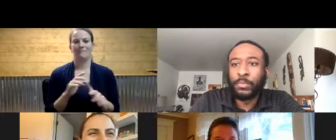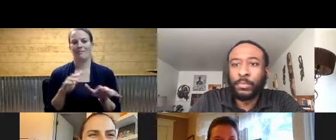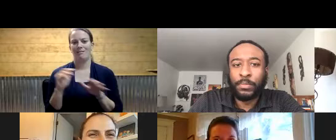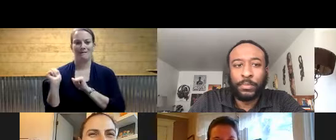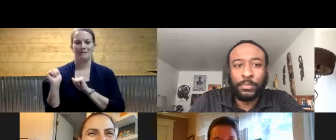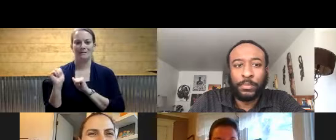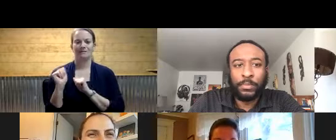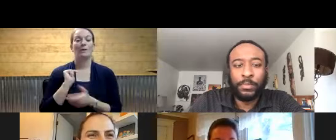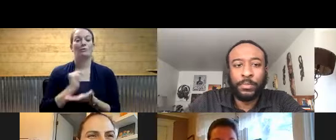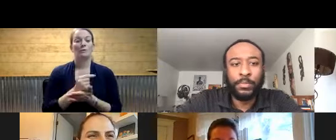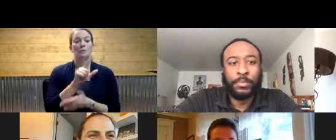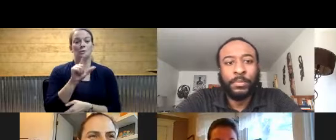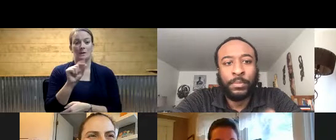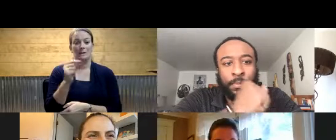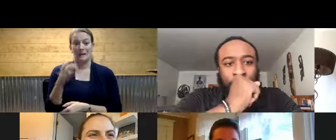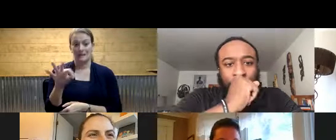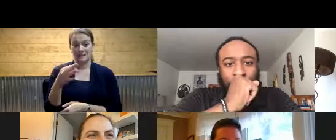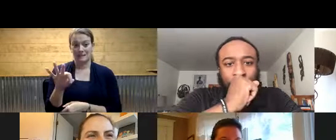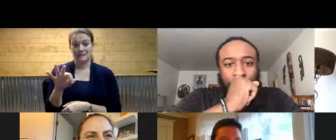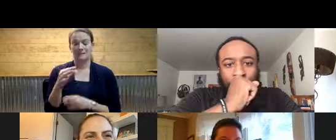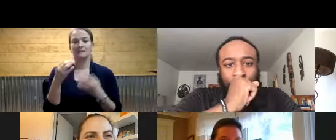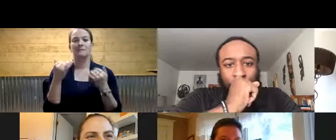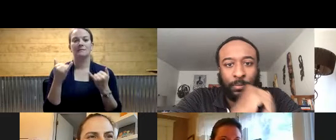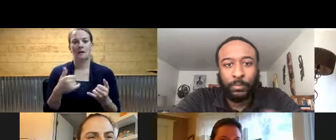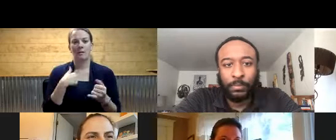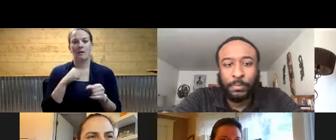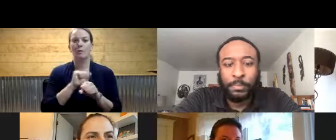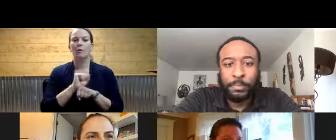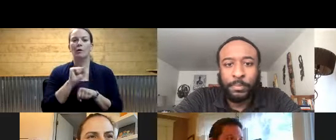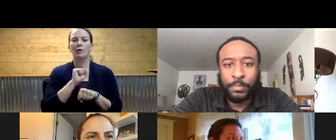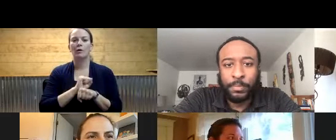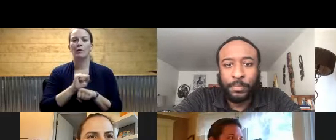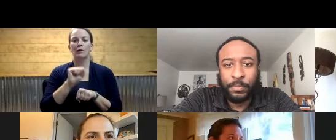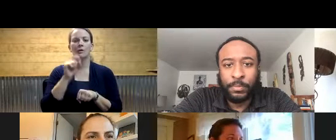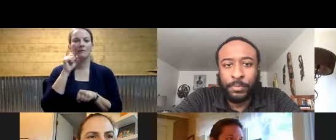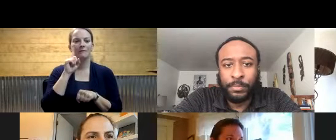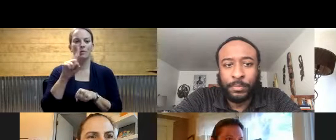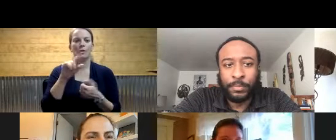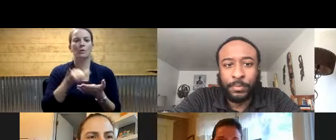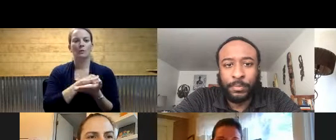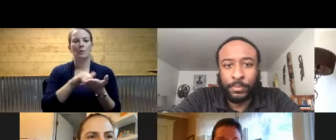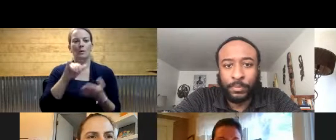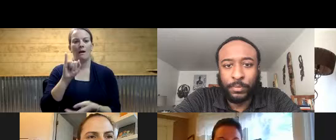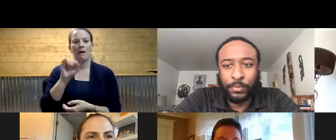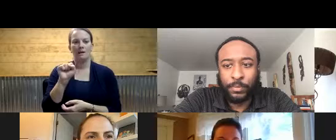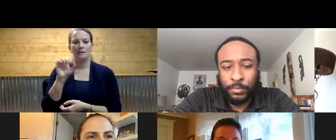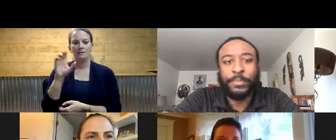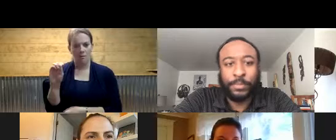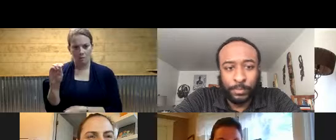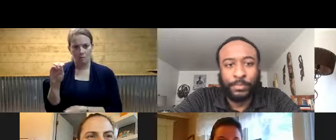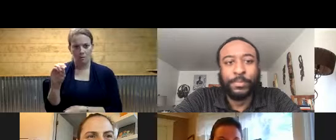in 2019, and now I currently work at the New York ISO as a cybersecurity